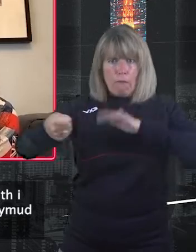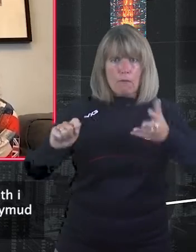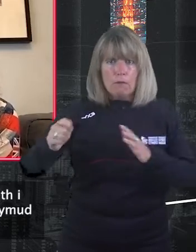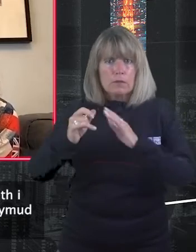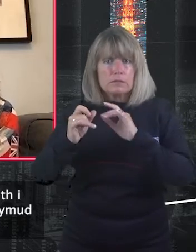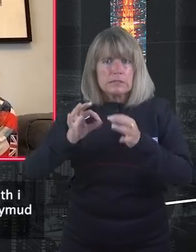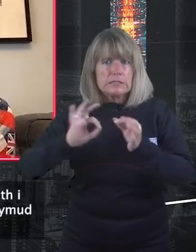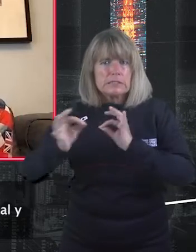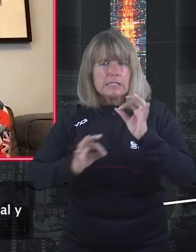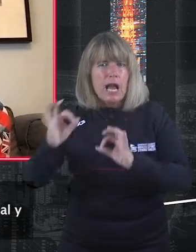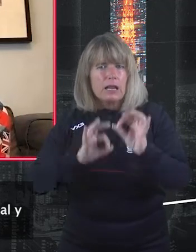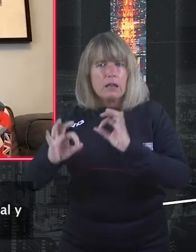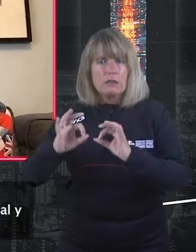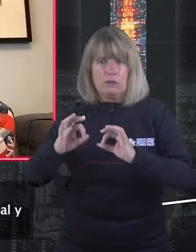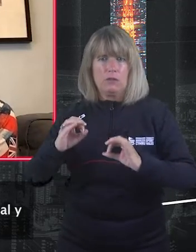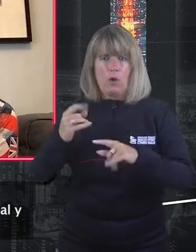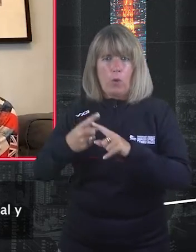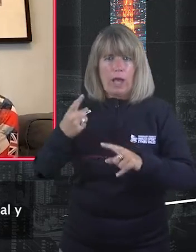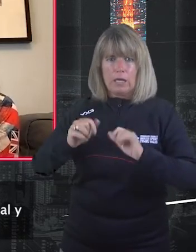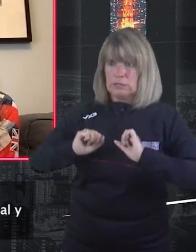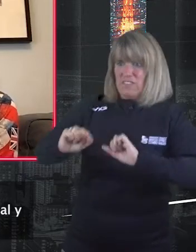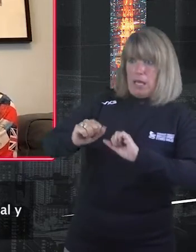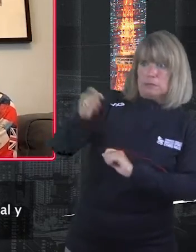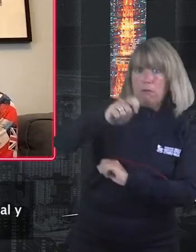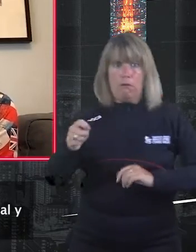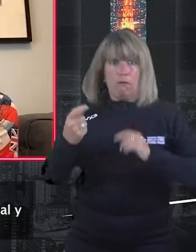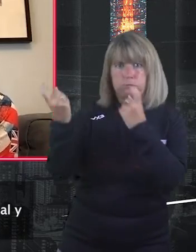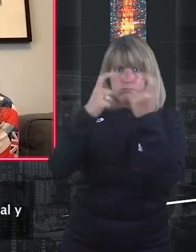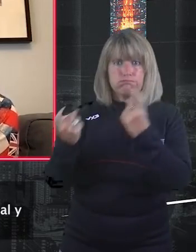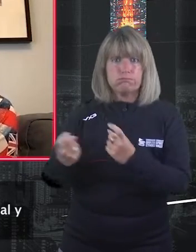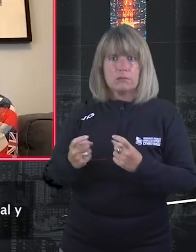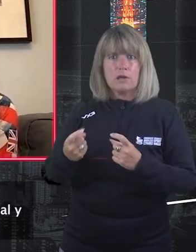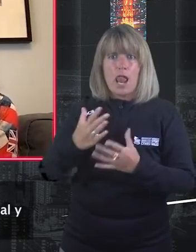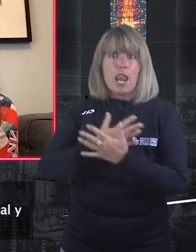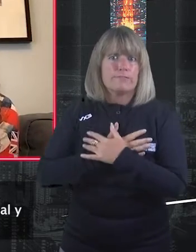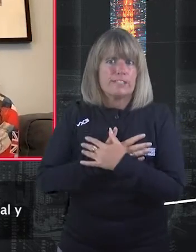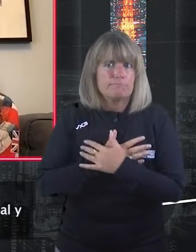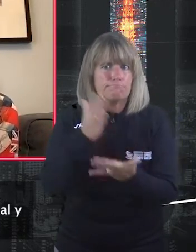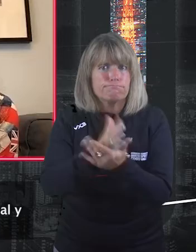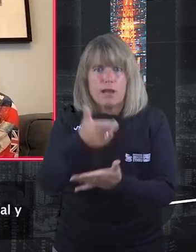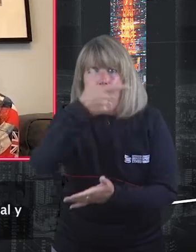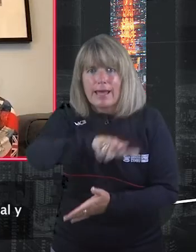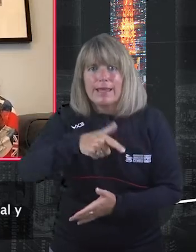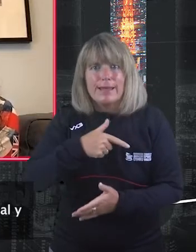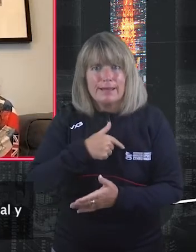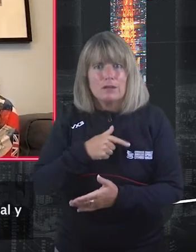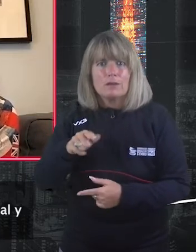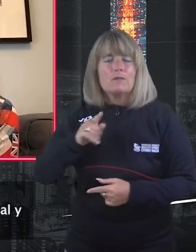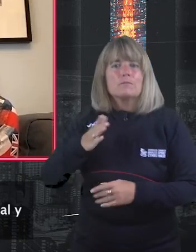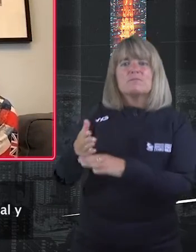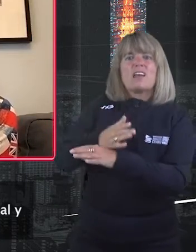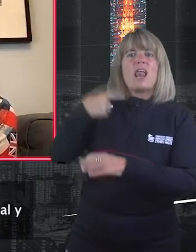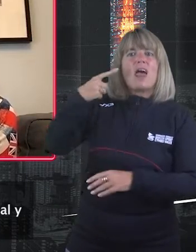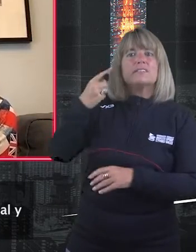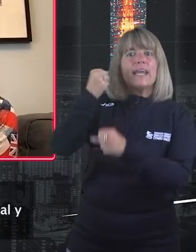body and your hand and everything so quickly to defend yourself. And yeah, I mean, I loved it. And I was obviously fortunate that was just prior to the